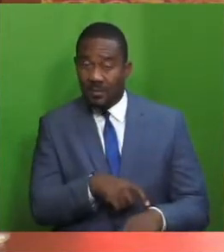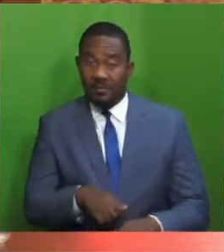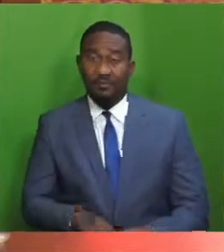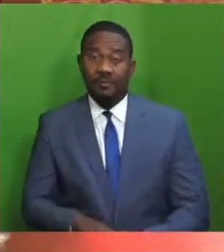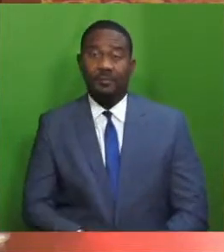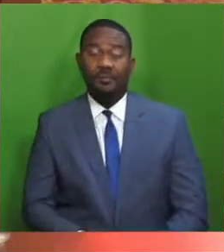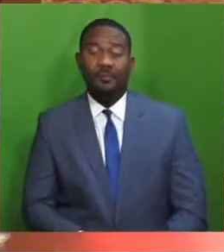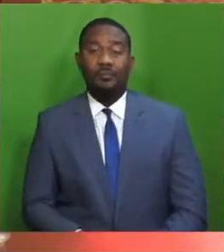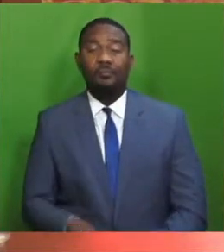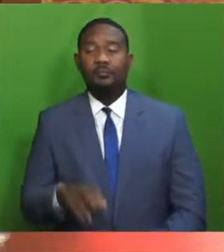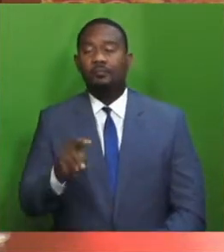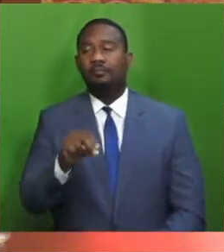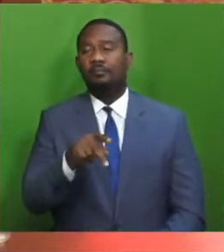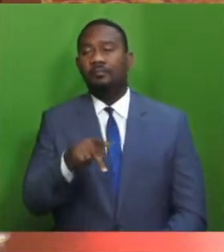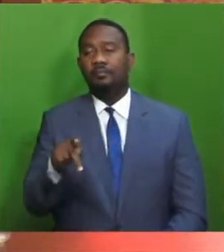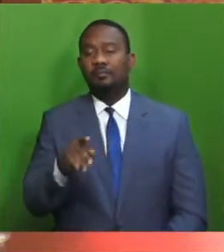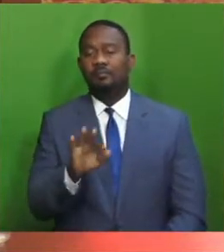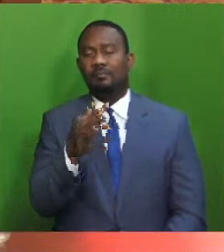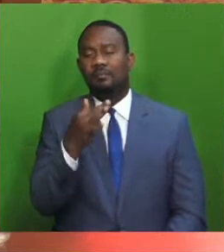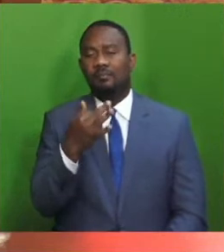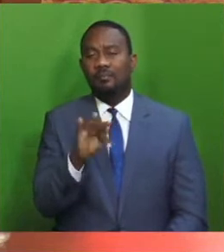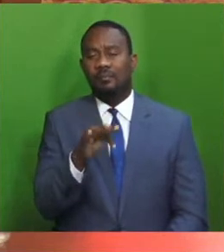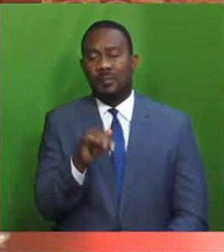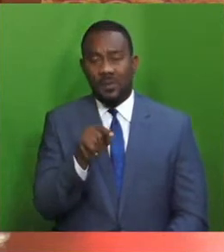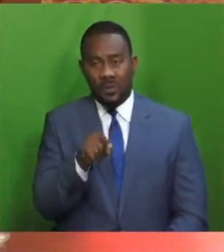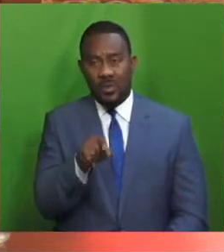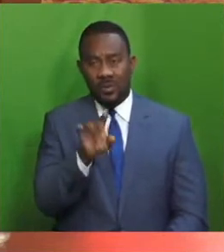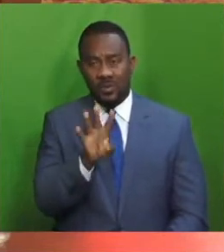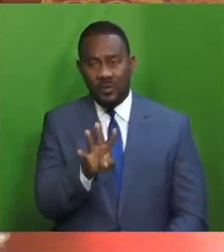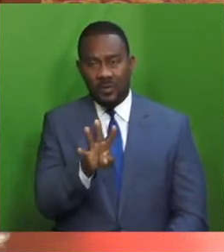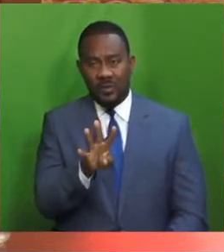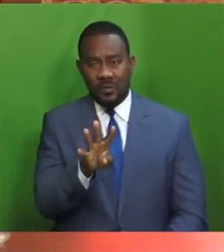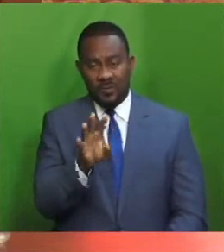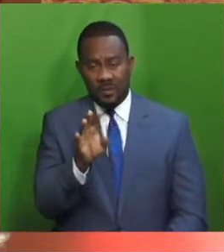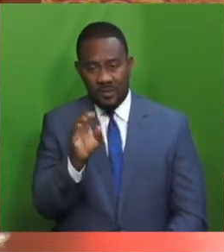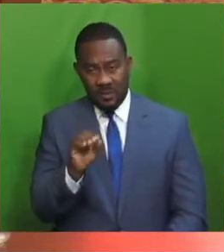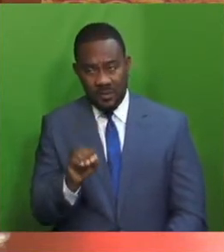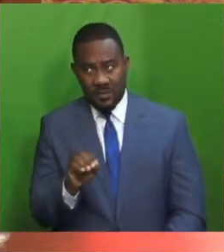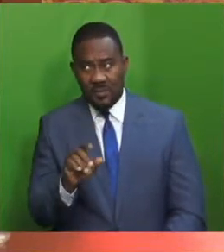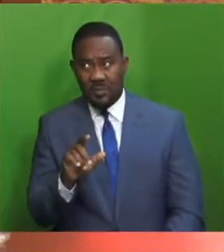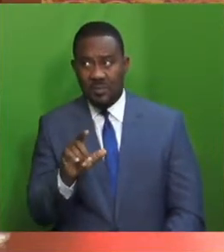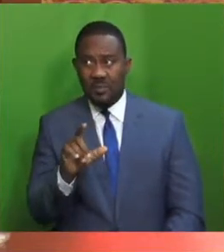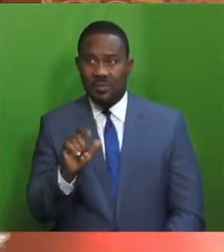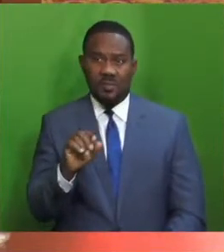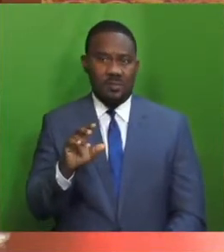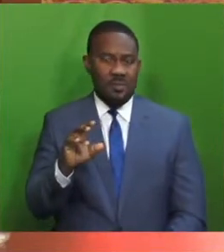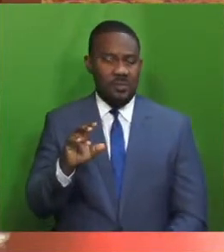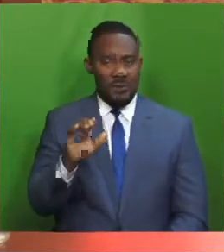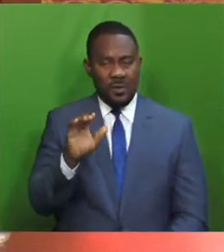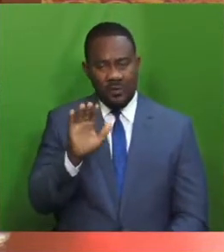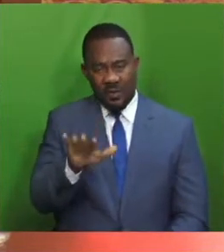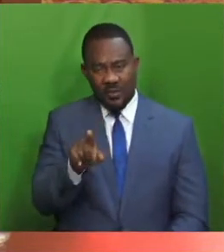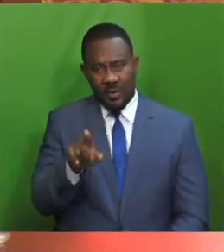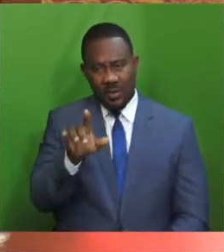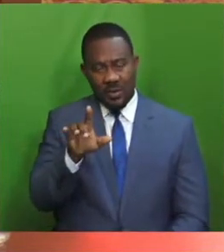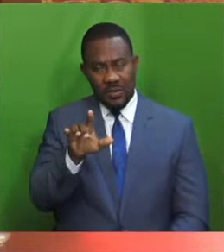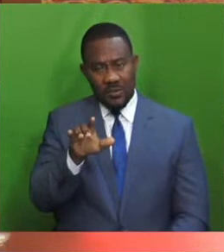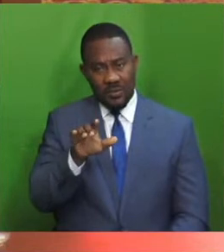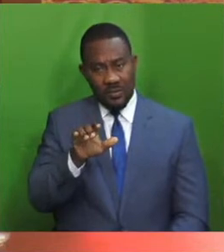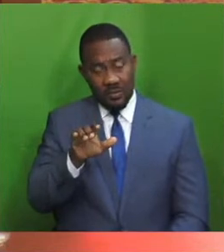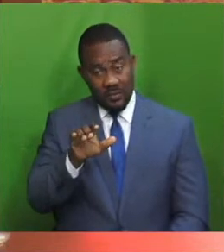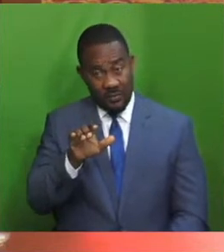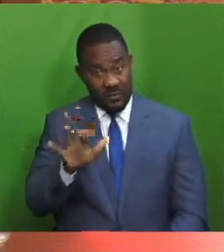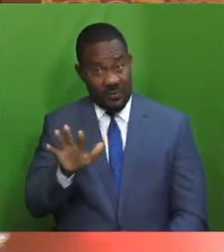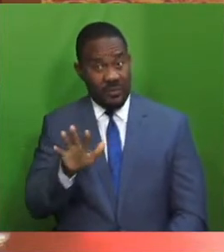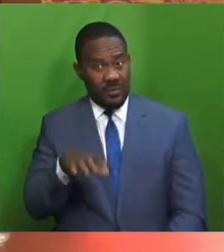For weekend, it grew at 19.4 in 2017, 20.8, 5.5 in 2018,